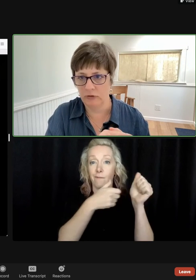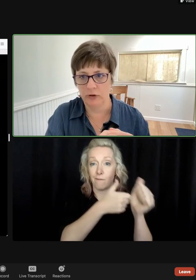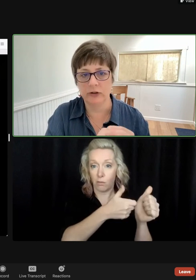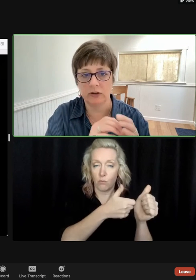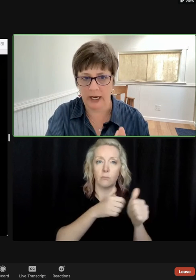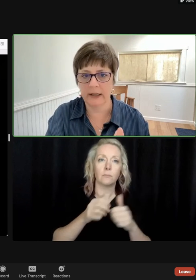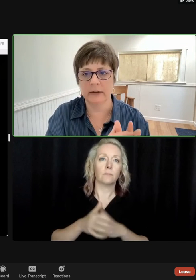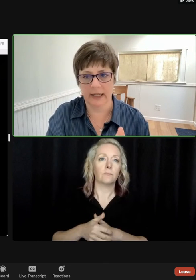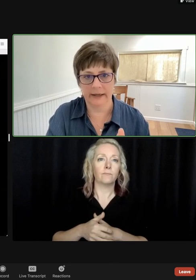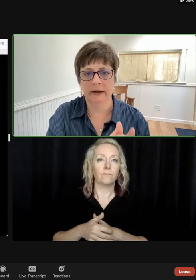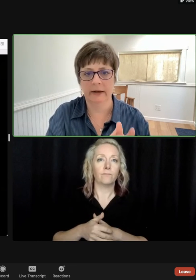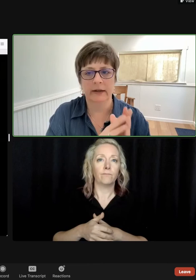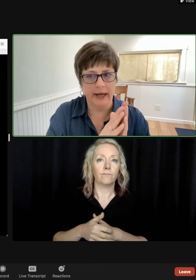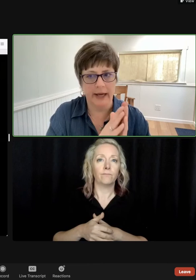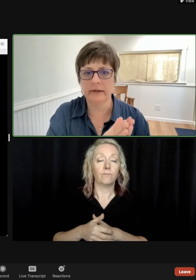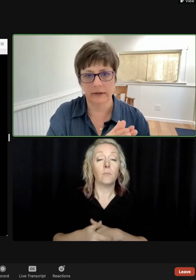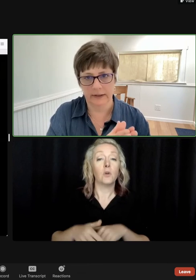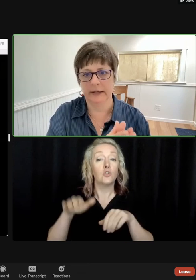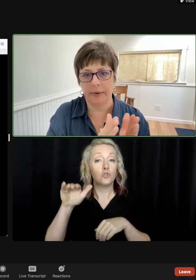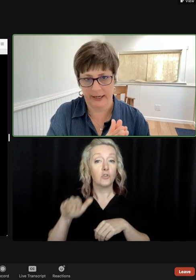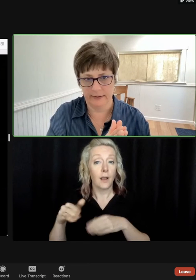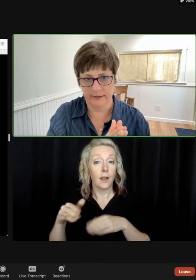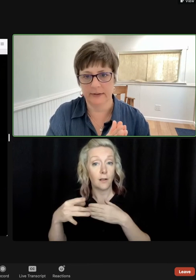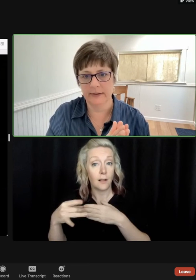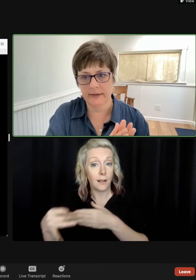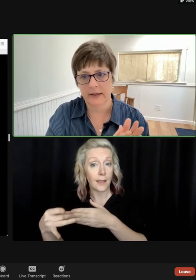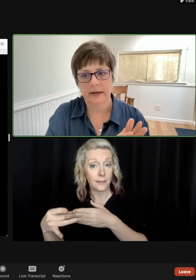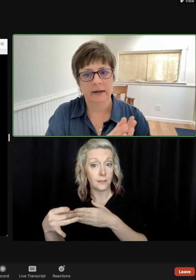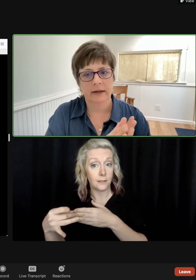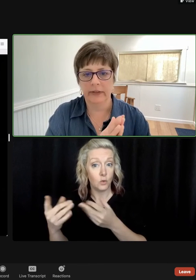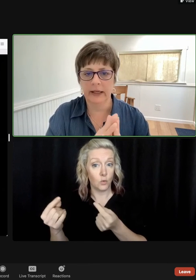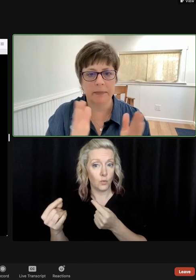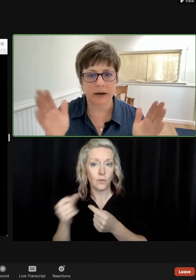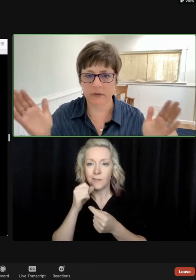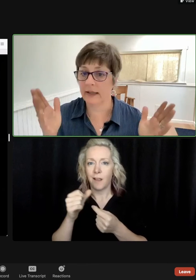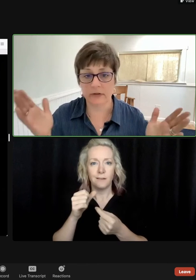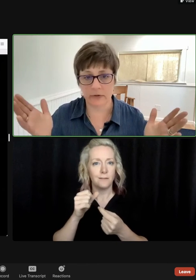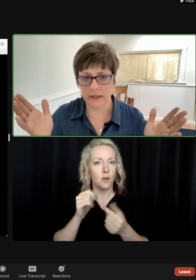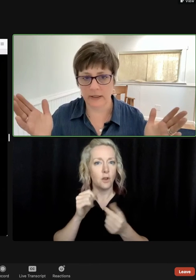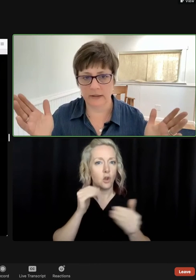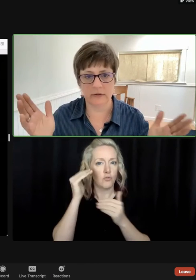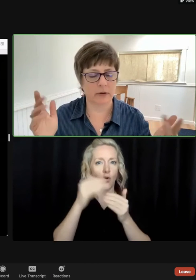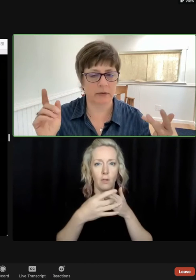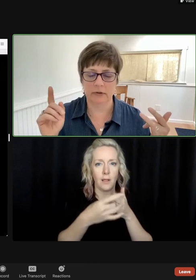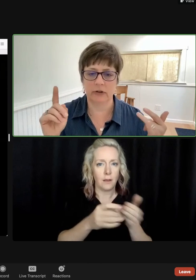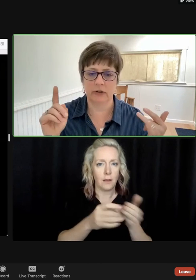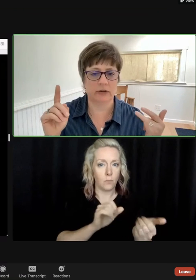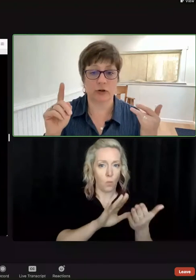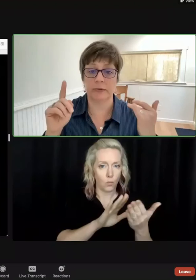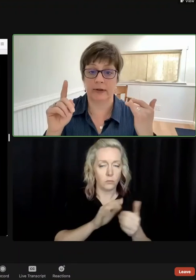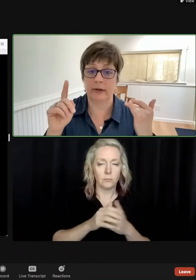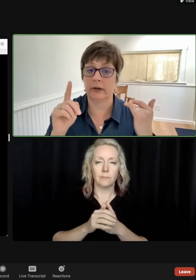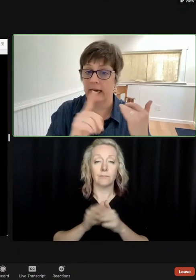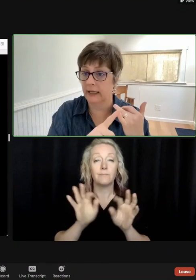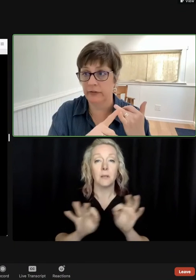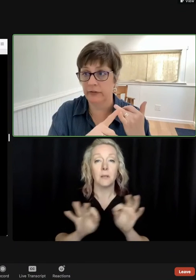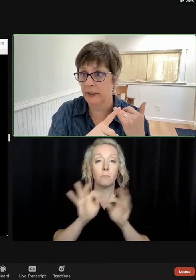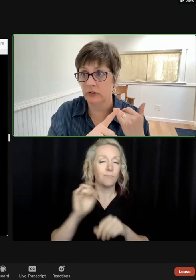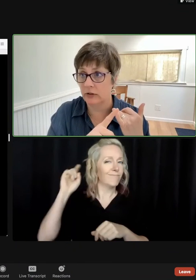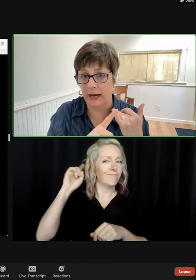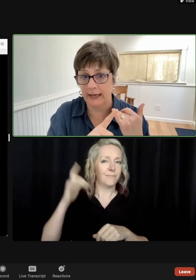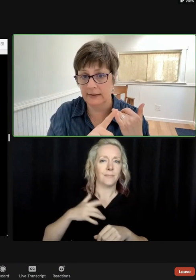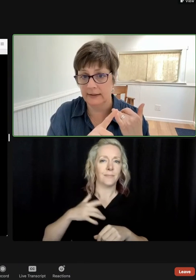And then using child-led, not adult-led practices, thinking about sensory needs. So just in terms of how they're